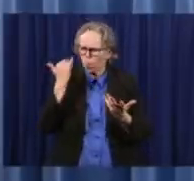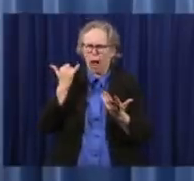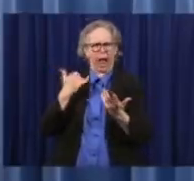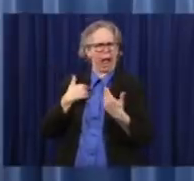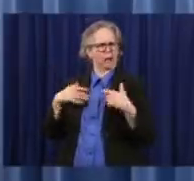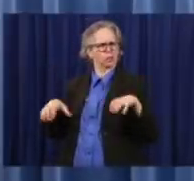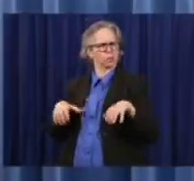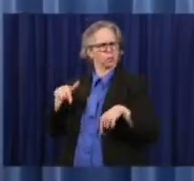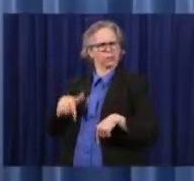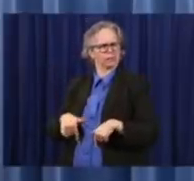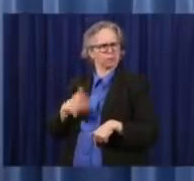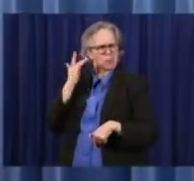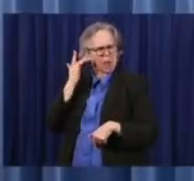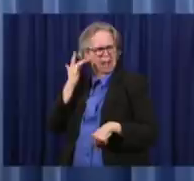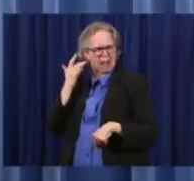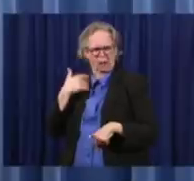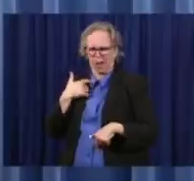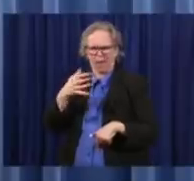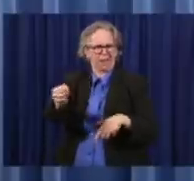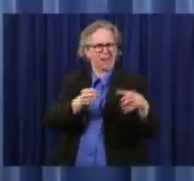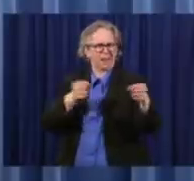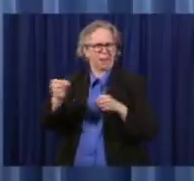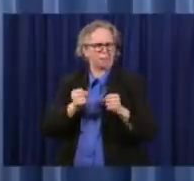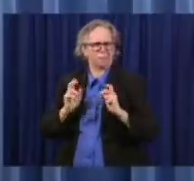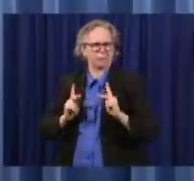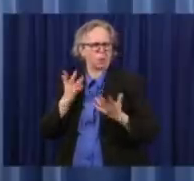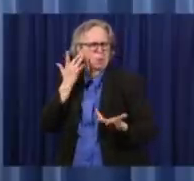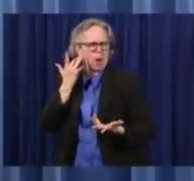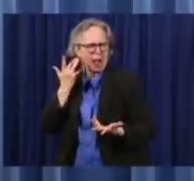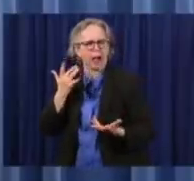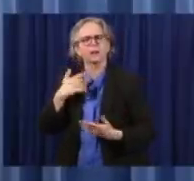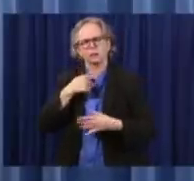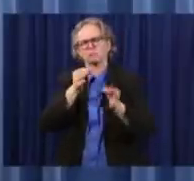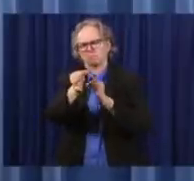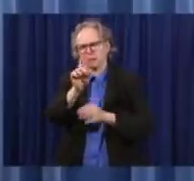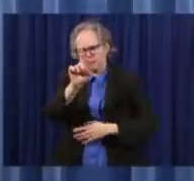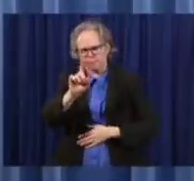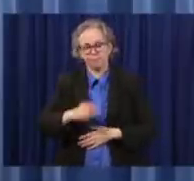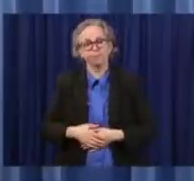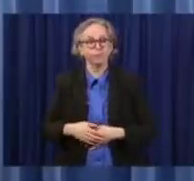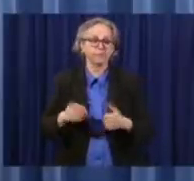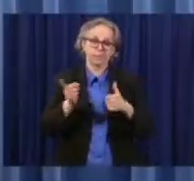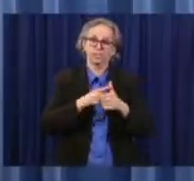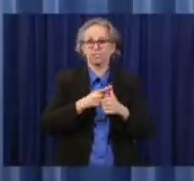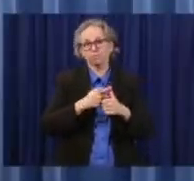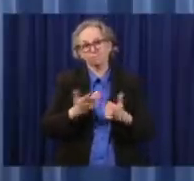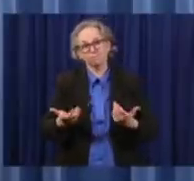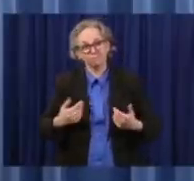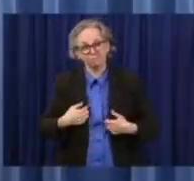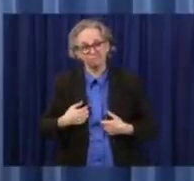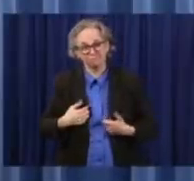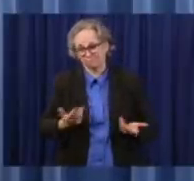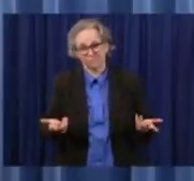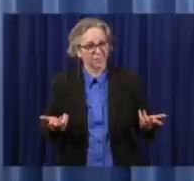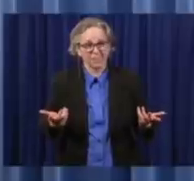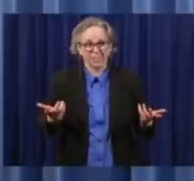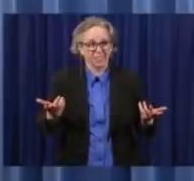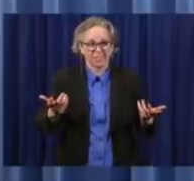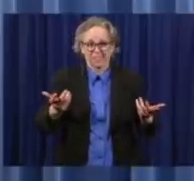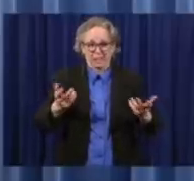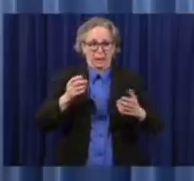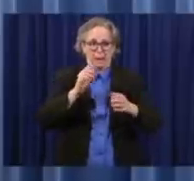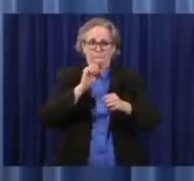And why do we do it that way? A couple of things are obvious. We want to keep employees safe who are working in these